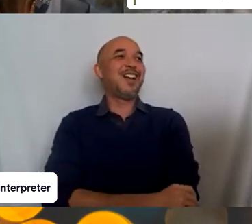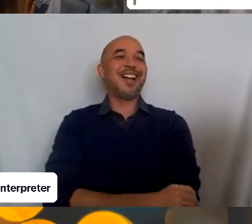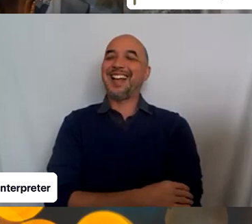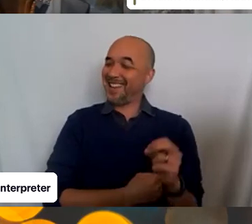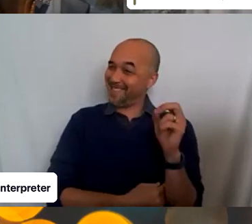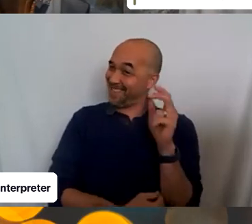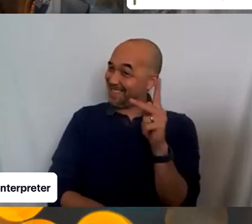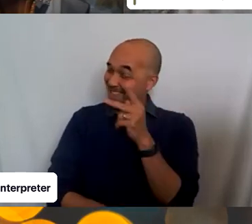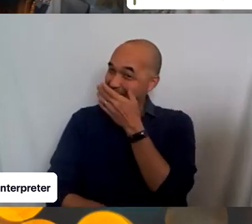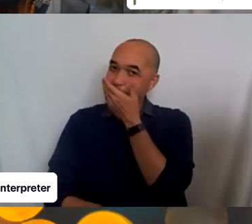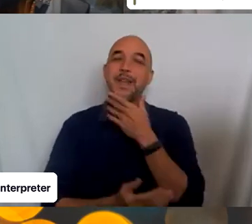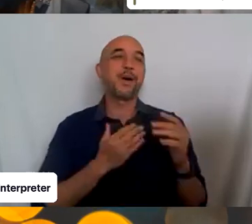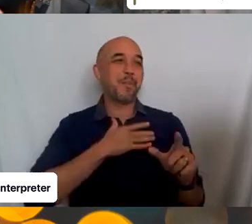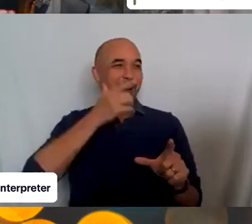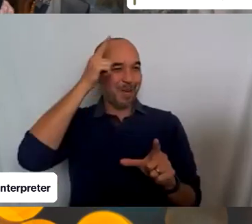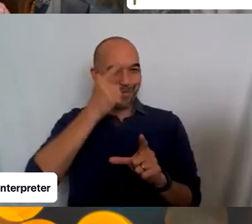Okay. My brother